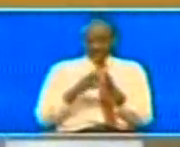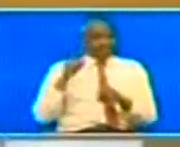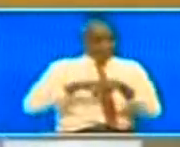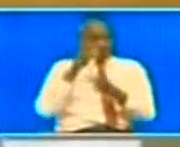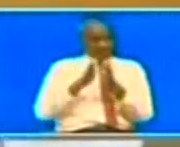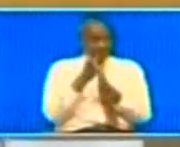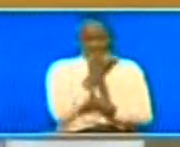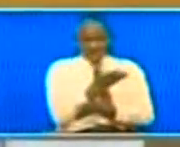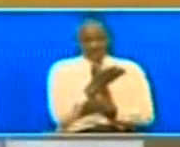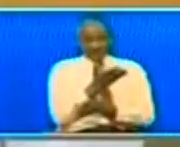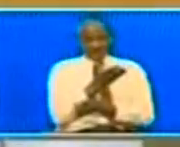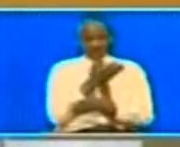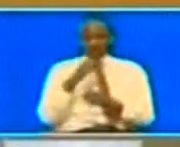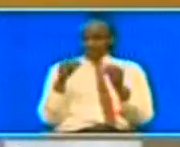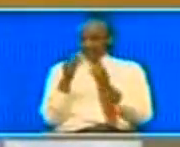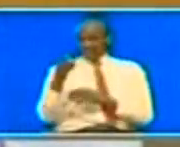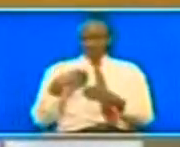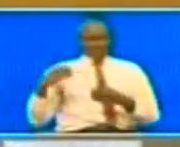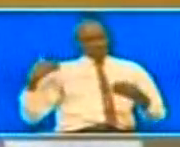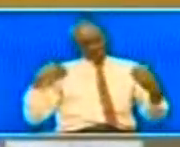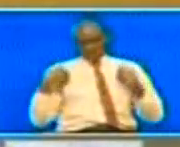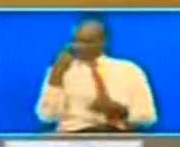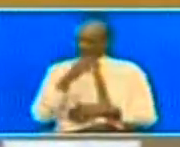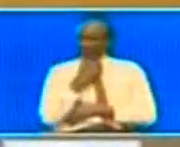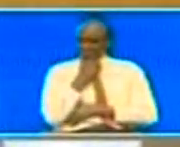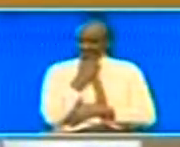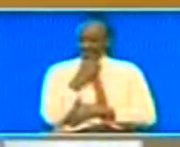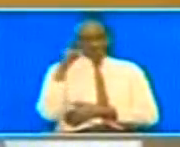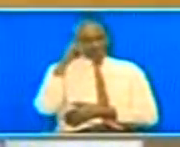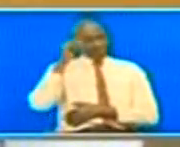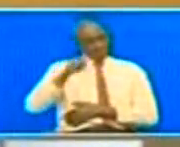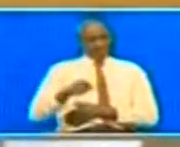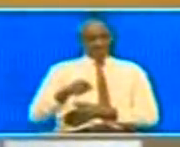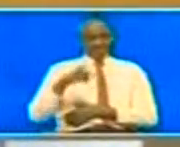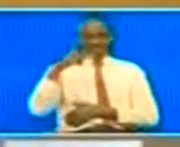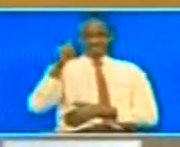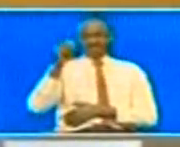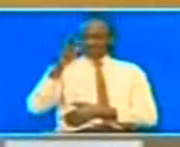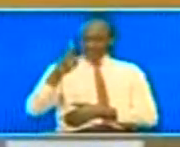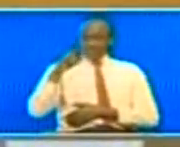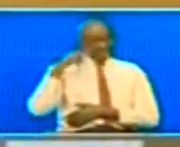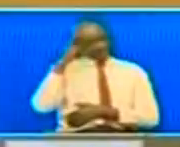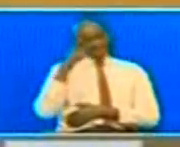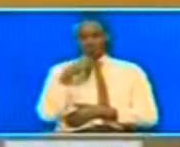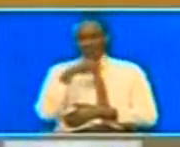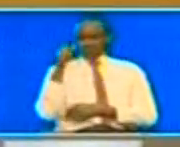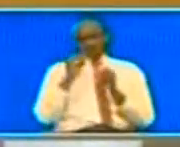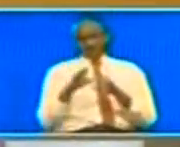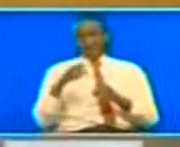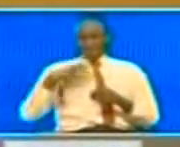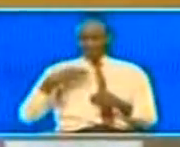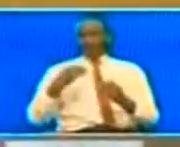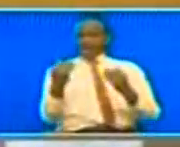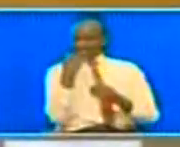Abasha, and it really bothered me. I said, Mheshimiwa Keter, no, I really don't know what to do about this, because these people are asking